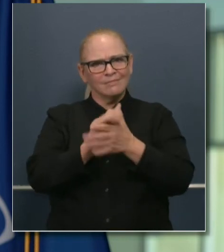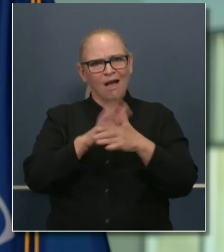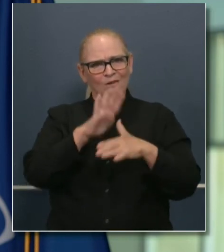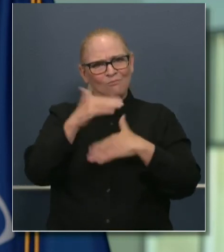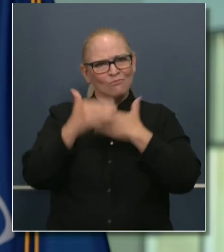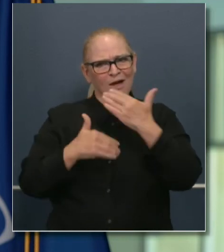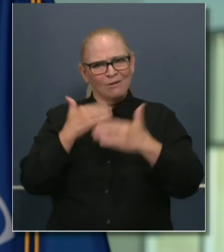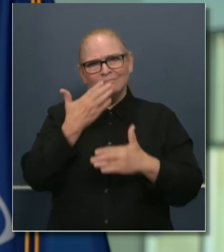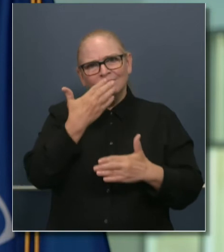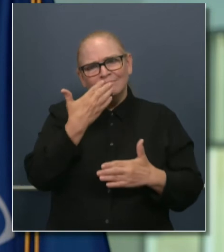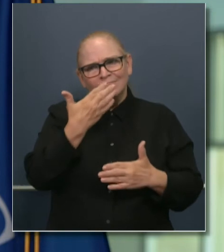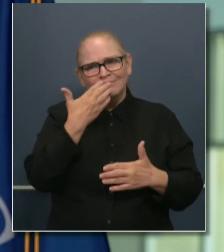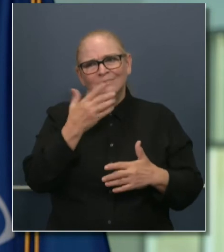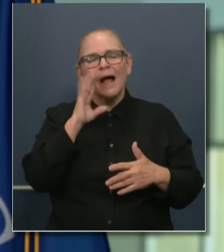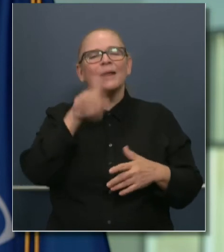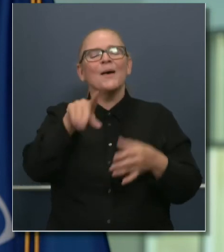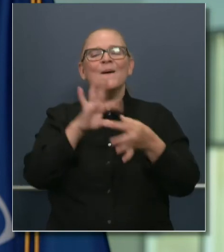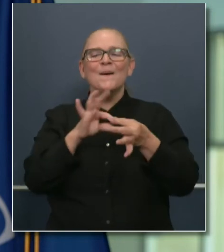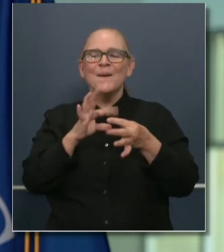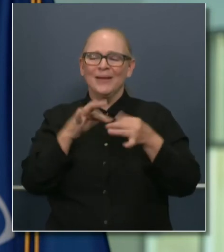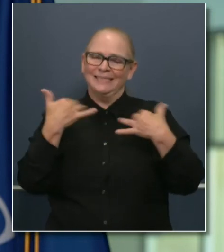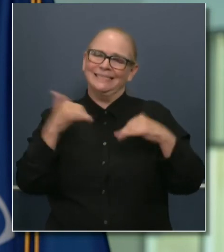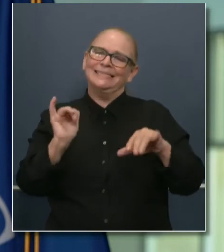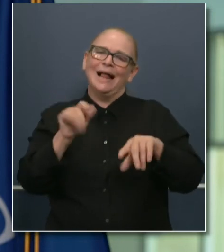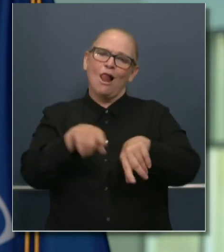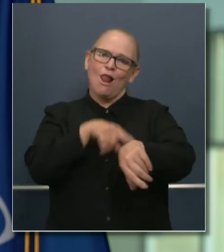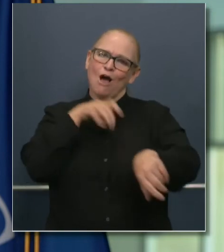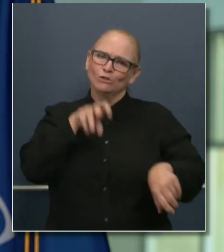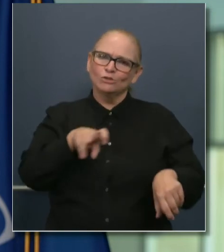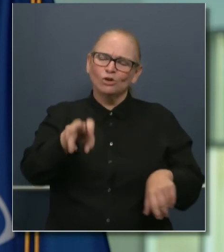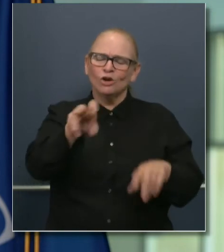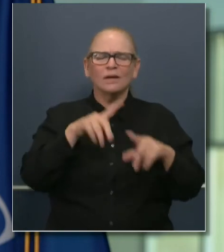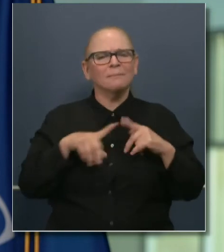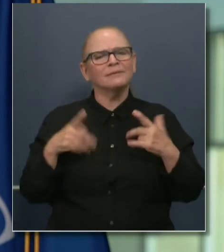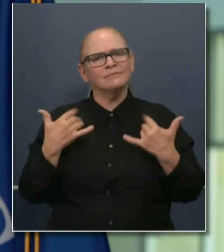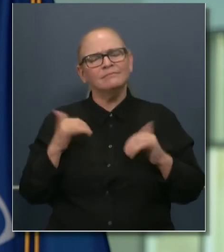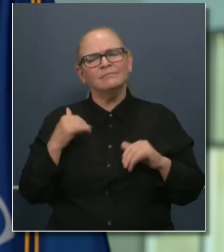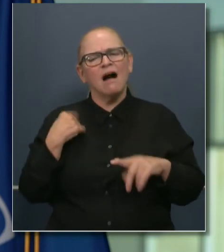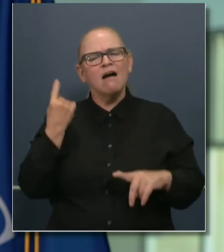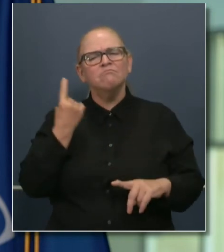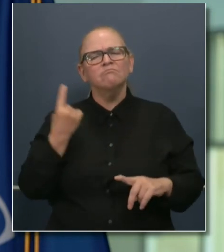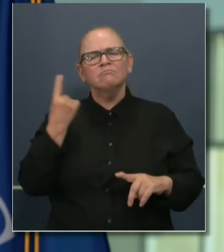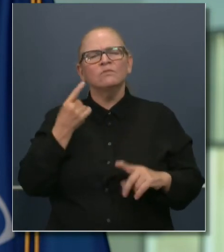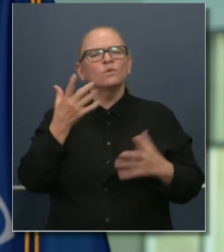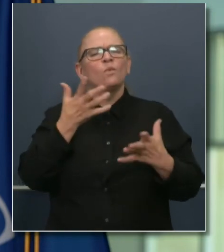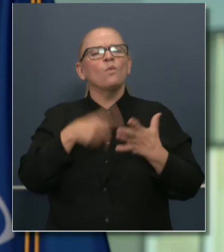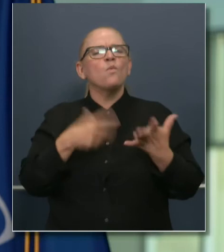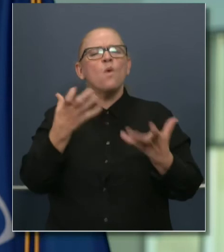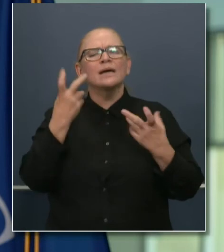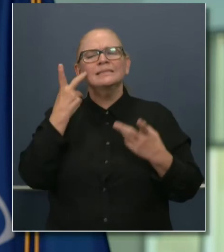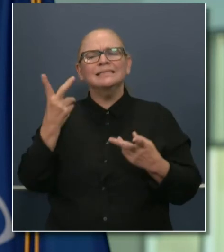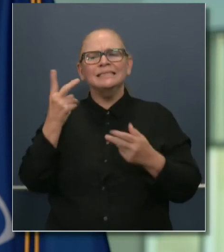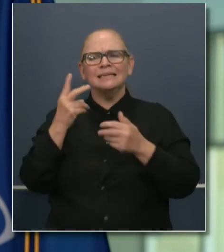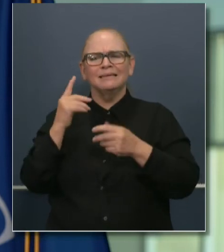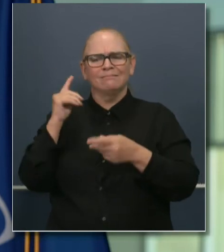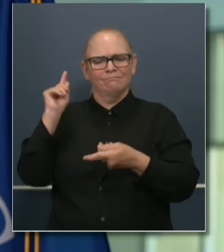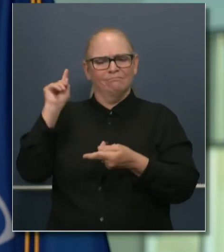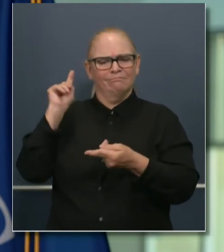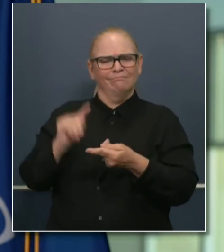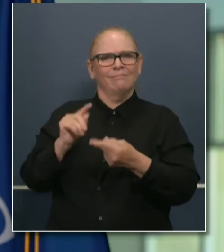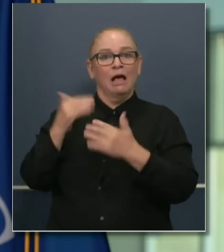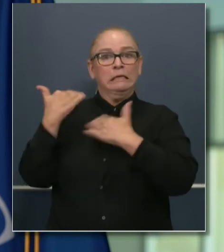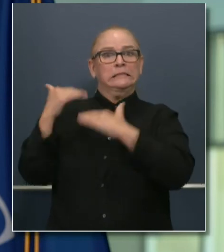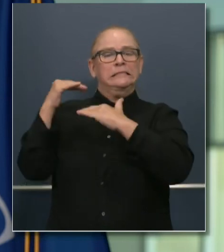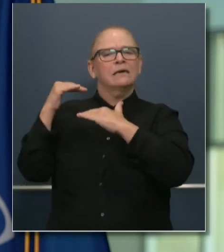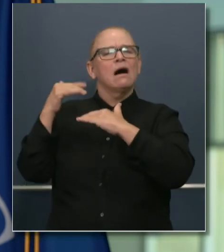go, but is there a specific measurable that you're looking at to achieve in order to maybe get rid of some of the restrictions we've seen? And more